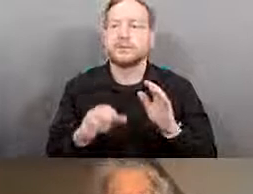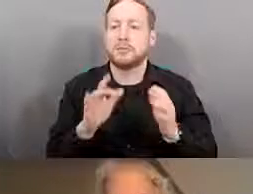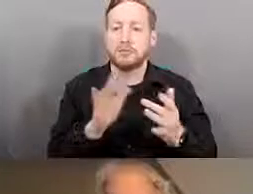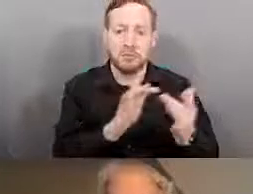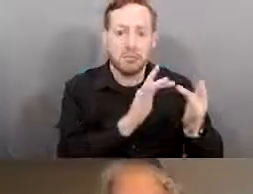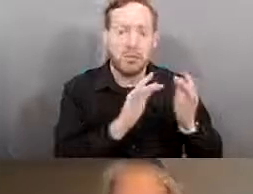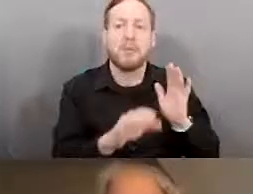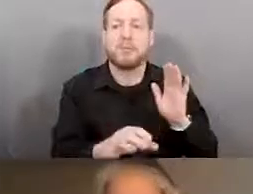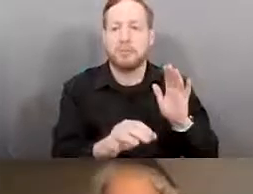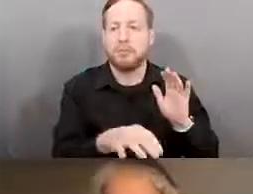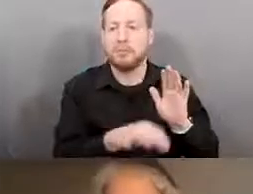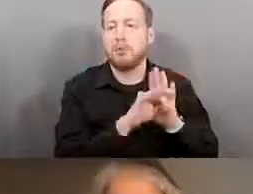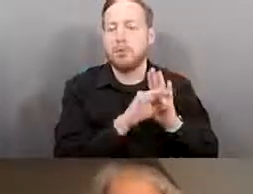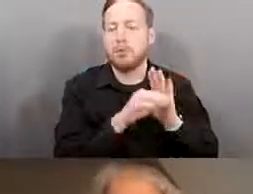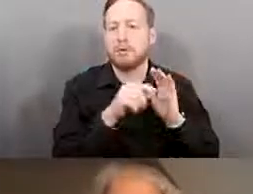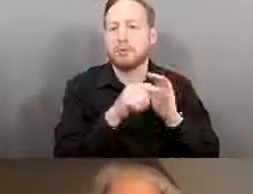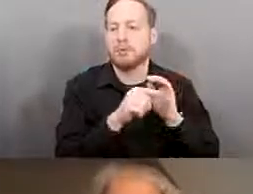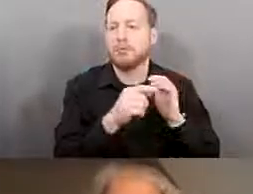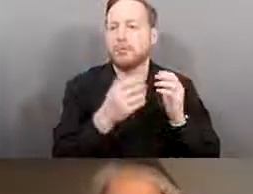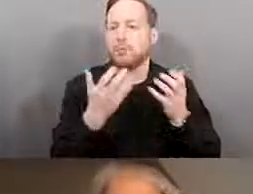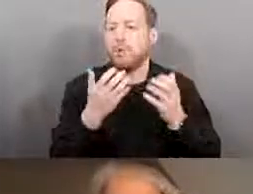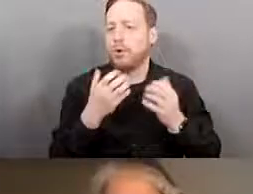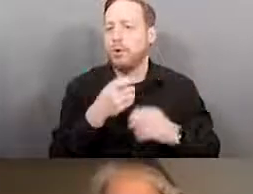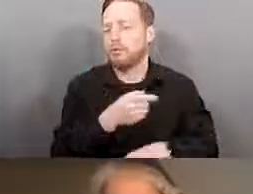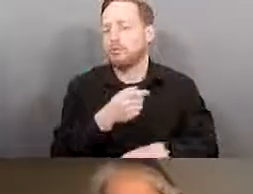RICDHH. And